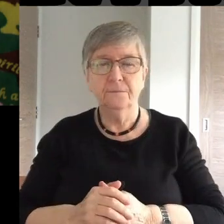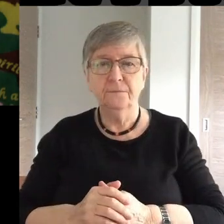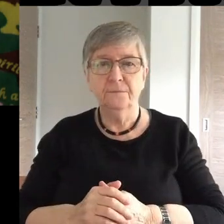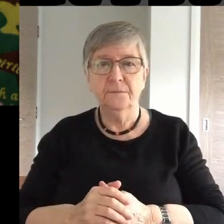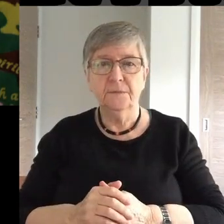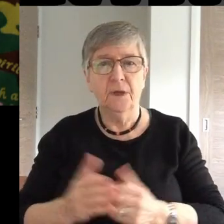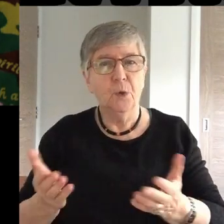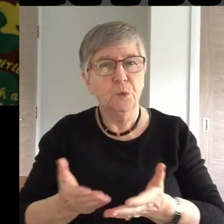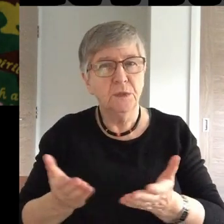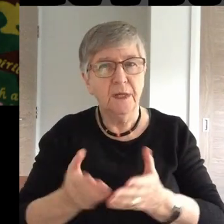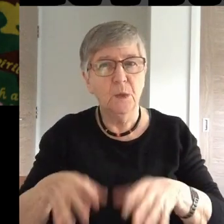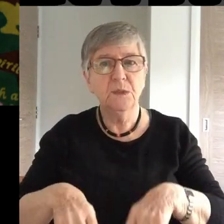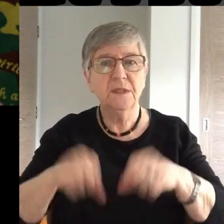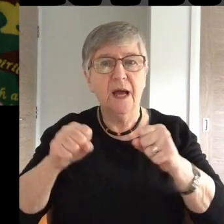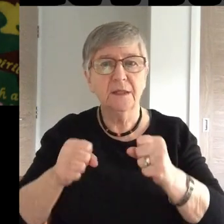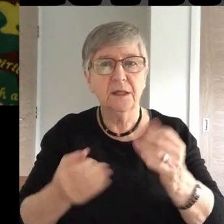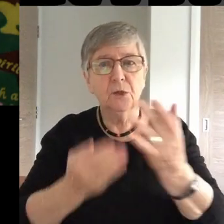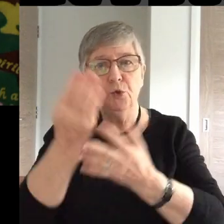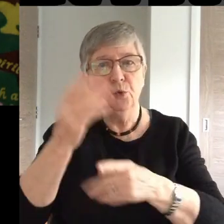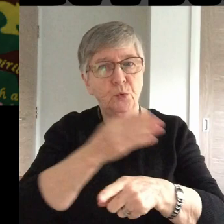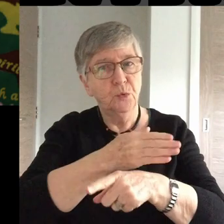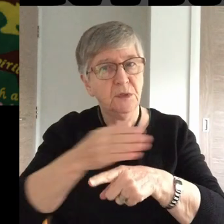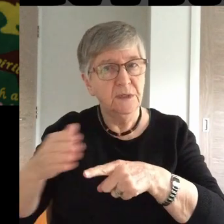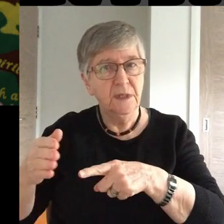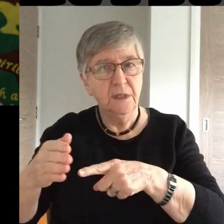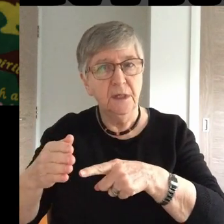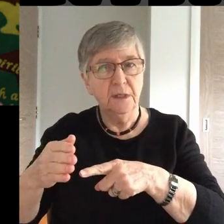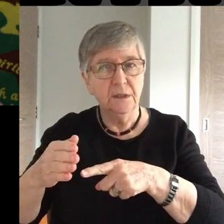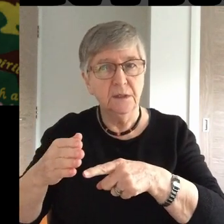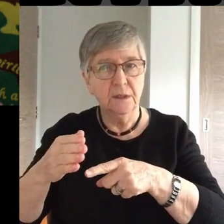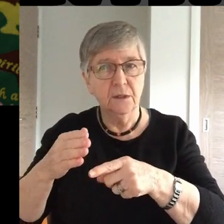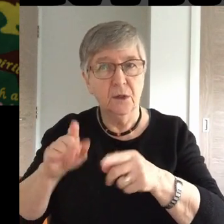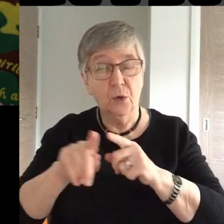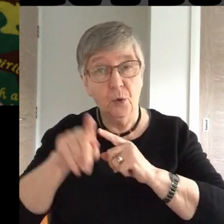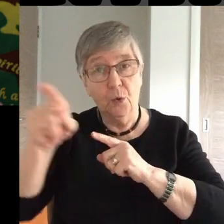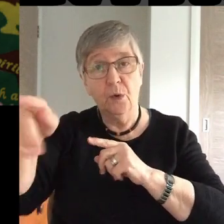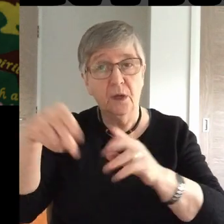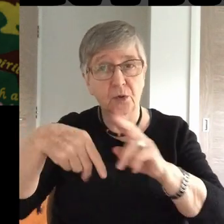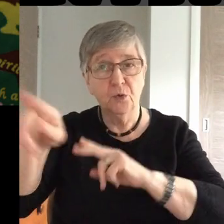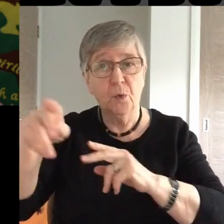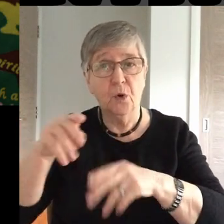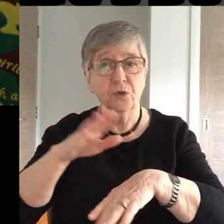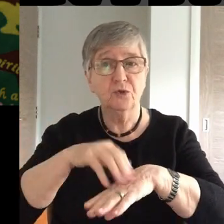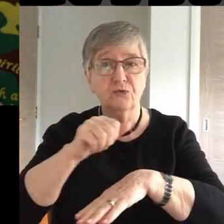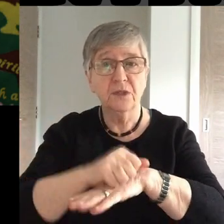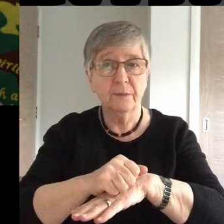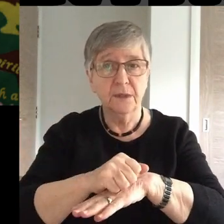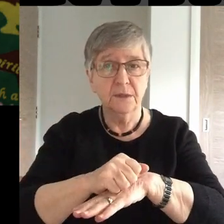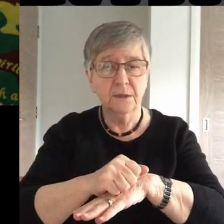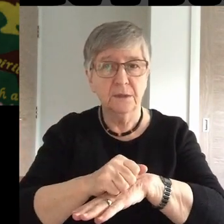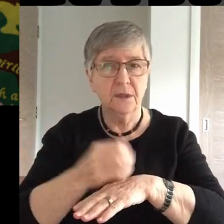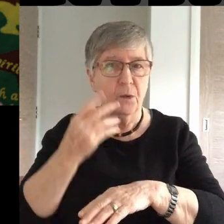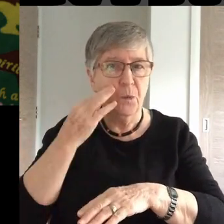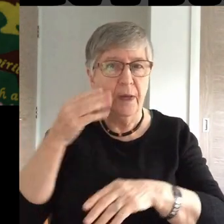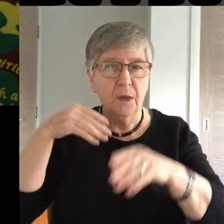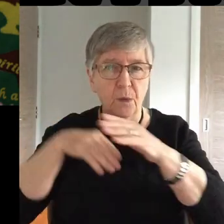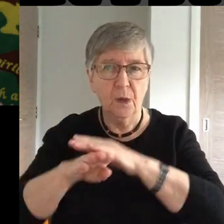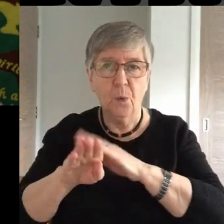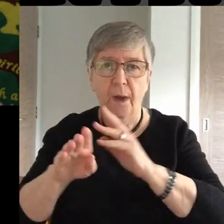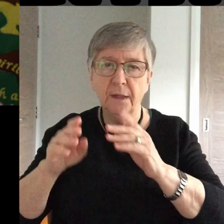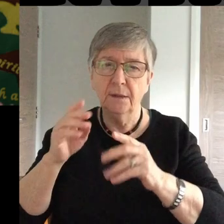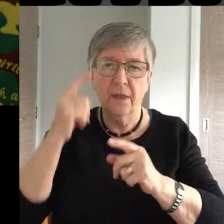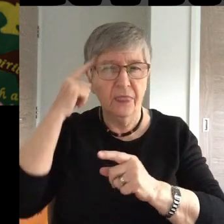As I said today, we are starting a new series that will lead us up and into and through Advent. And as we go into the